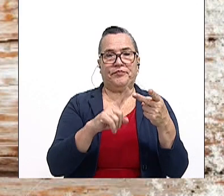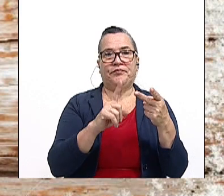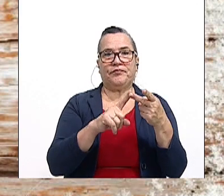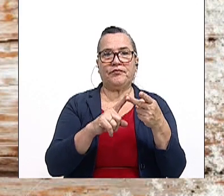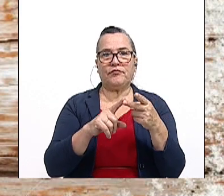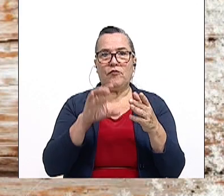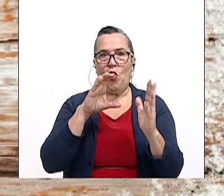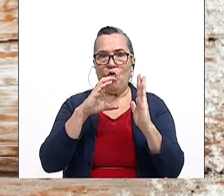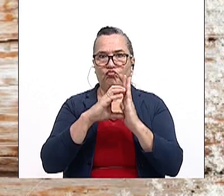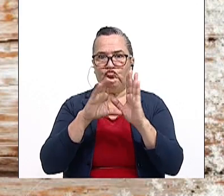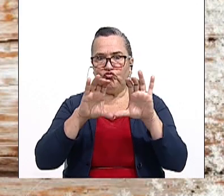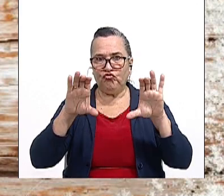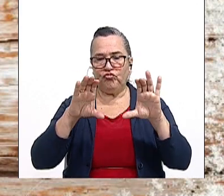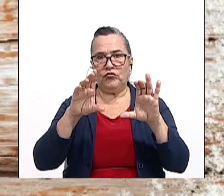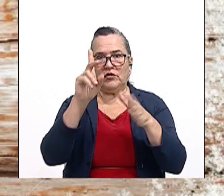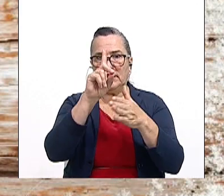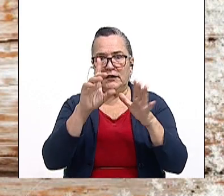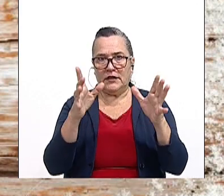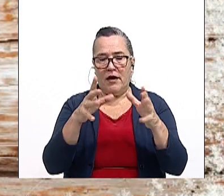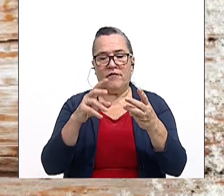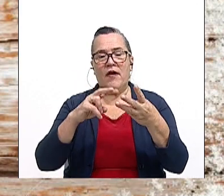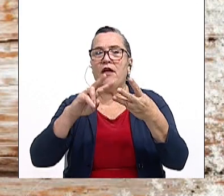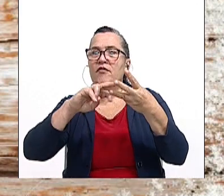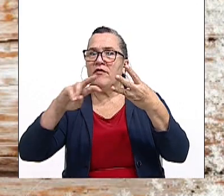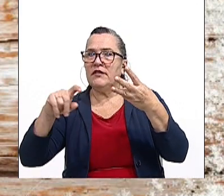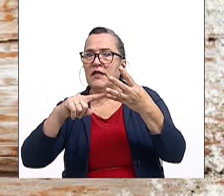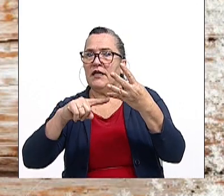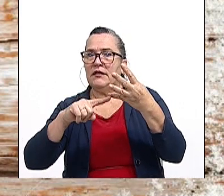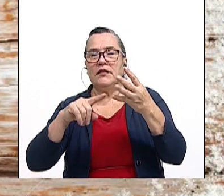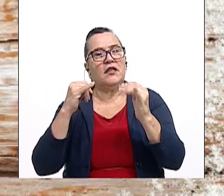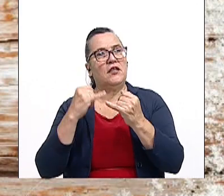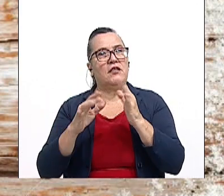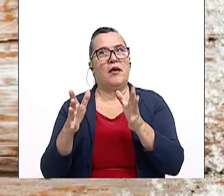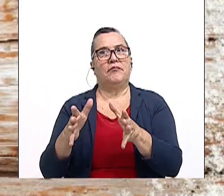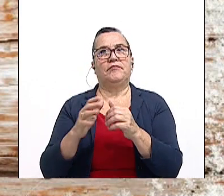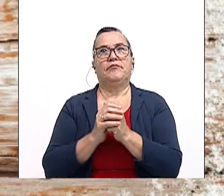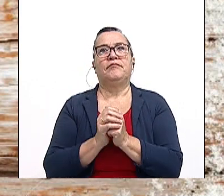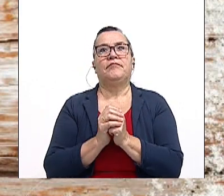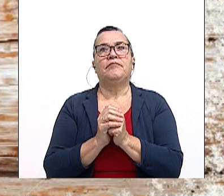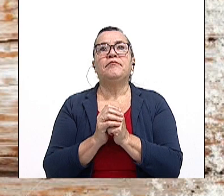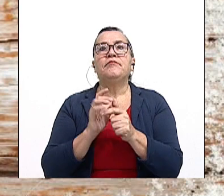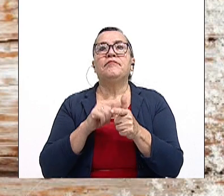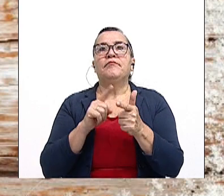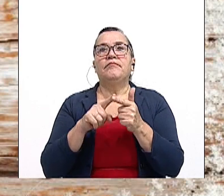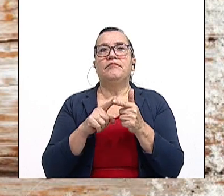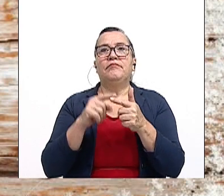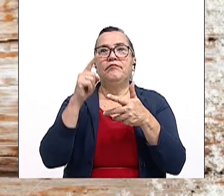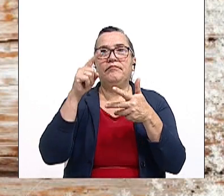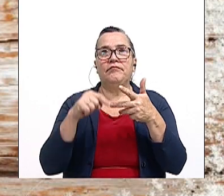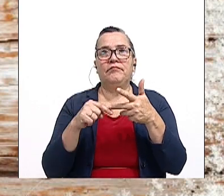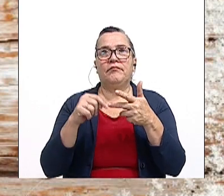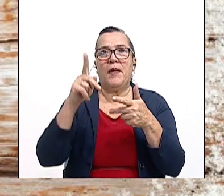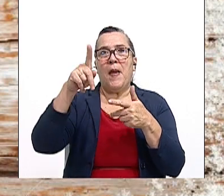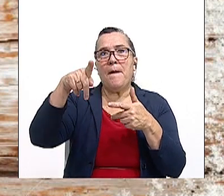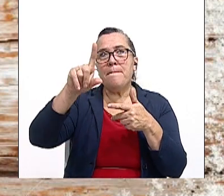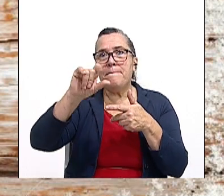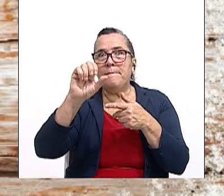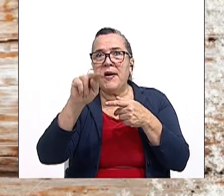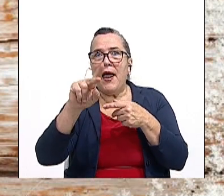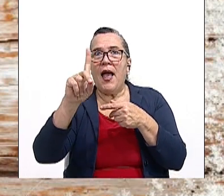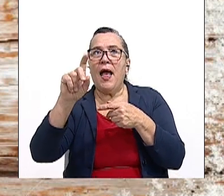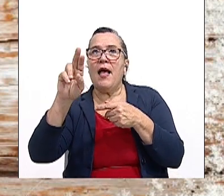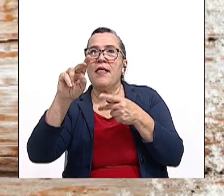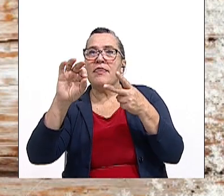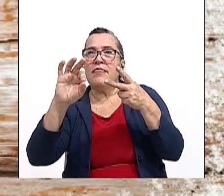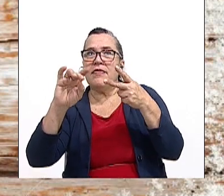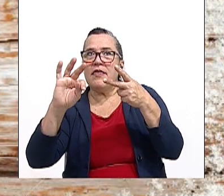draft, revise, and edit. Okay, so these are the most important things that we